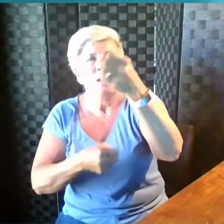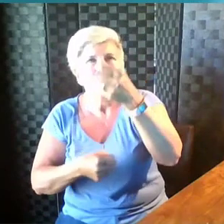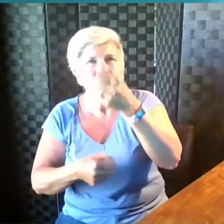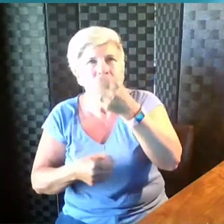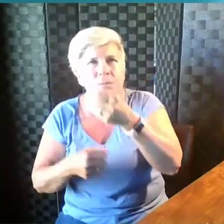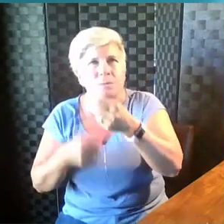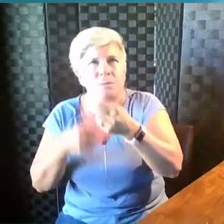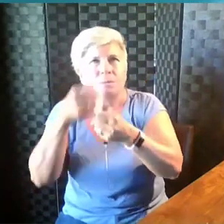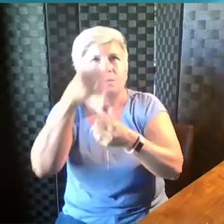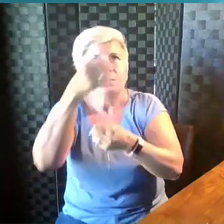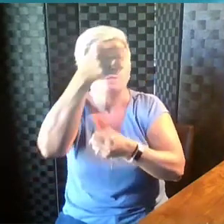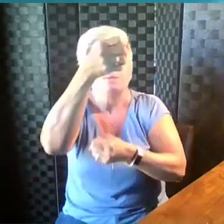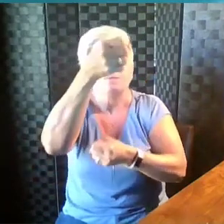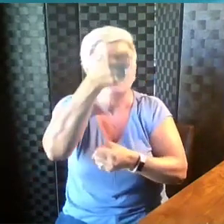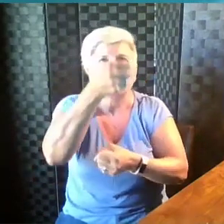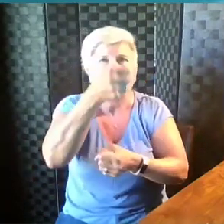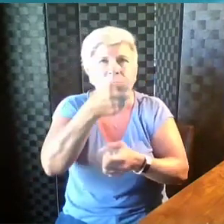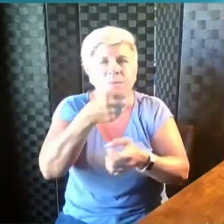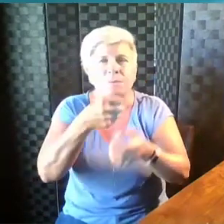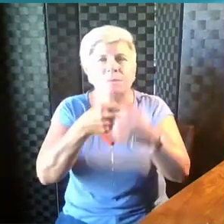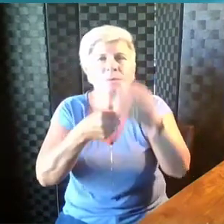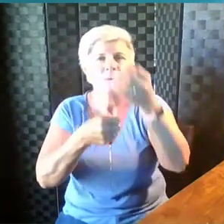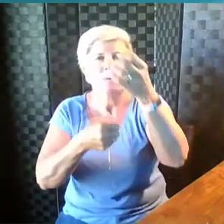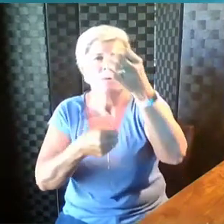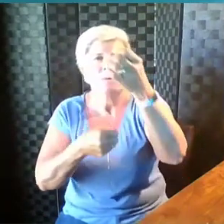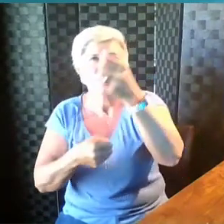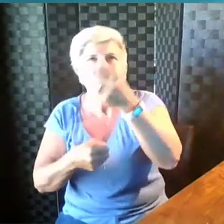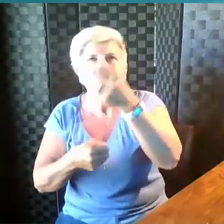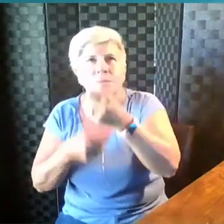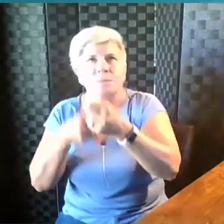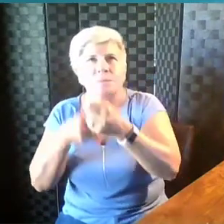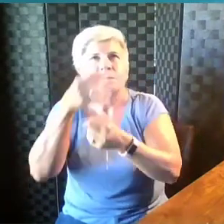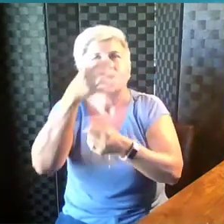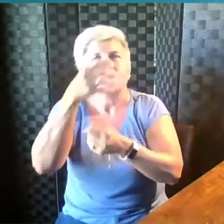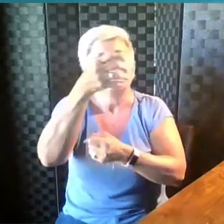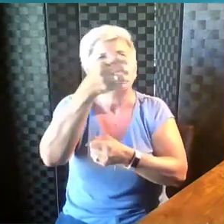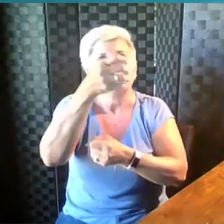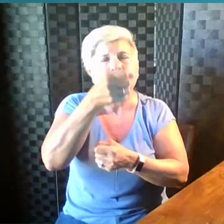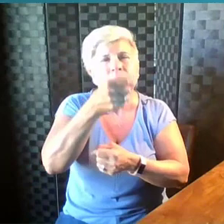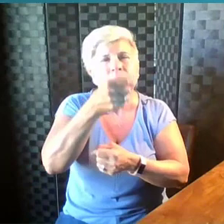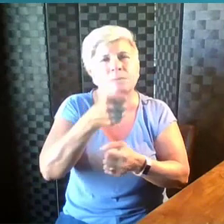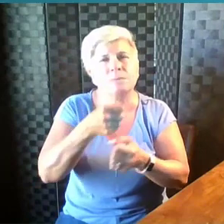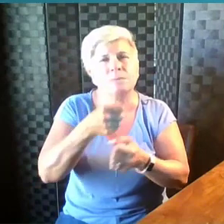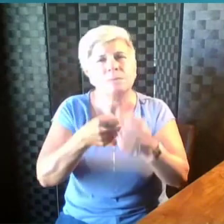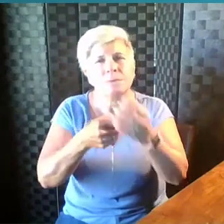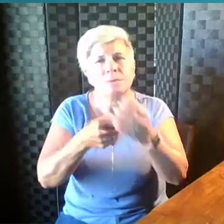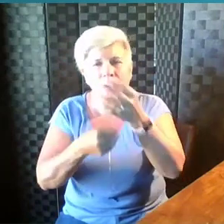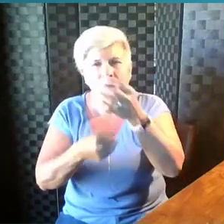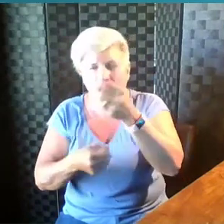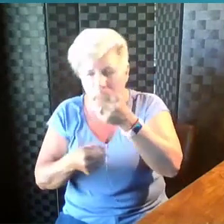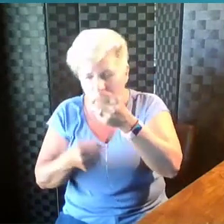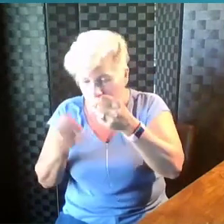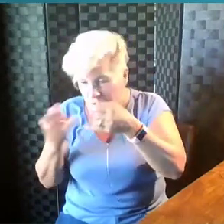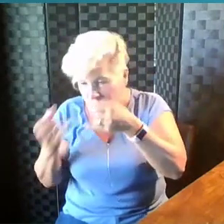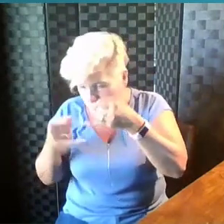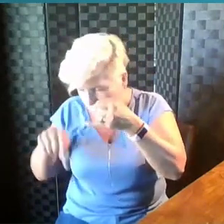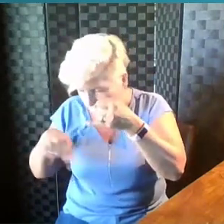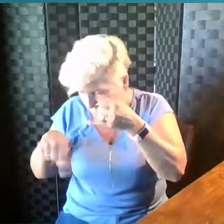Imagine that you can gently pull the string, hand over hand. The string collects in a pile at your feet.